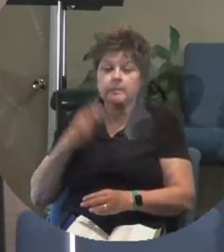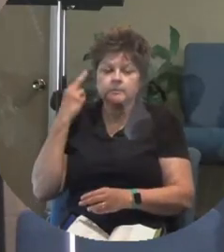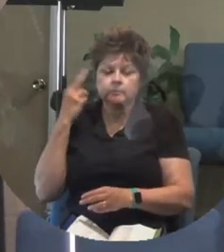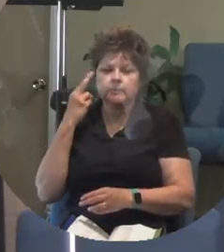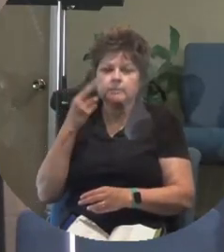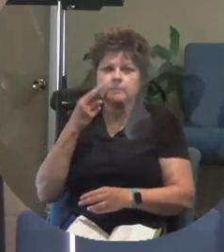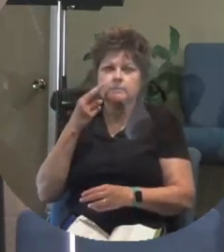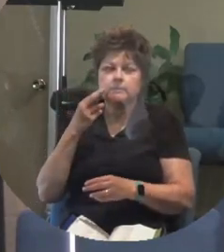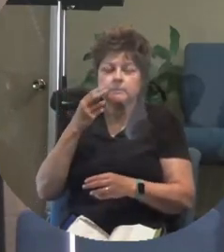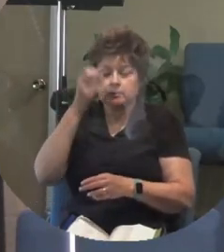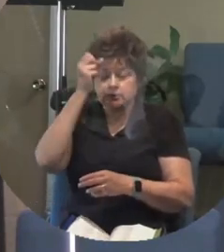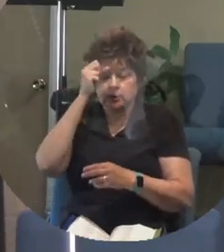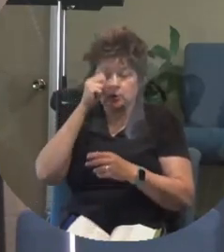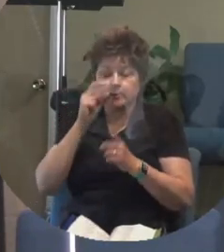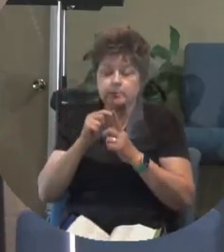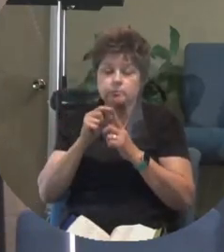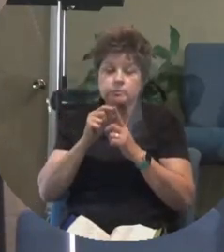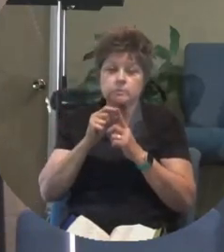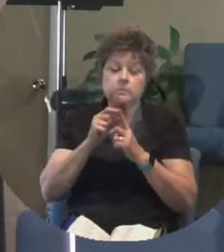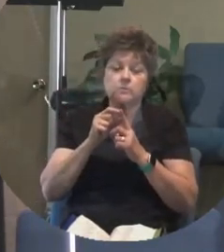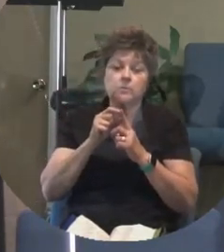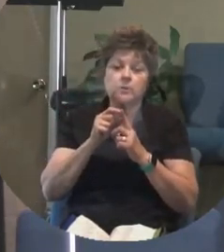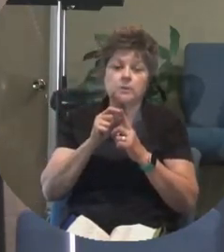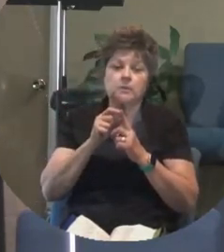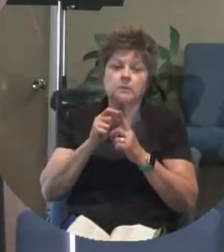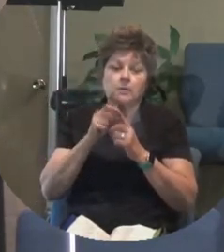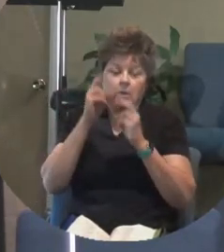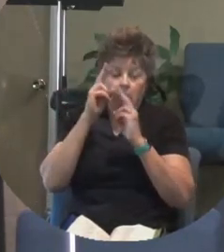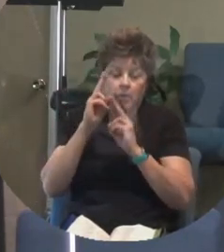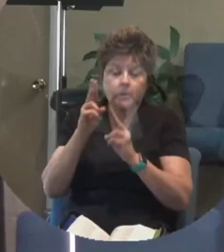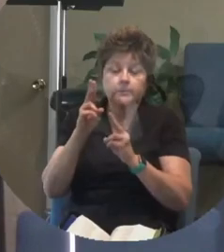honor. He says, honor the Lord with your wealth.